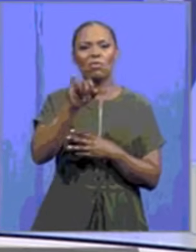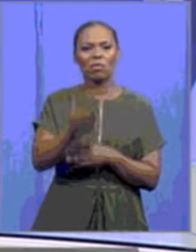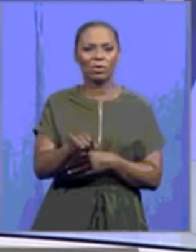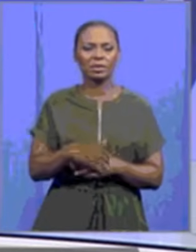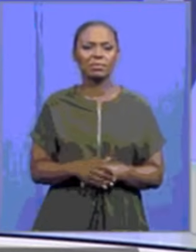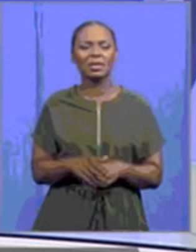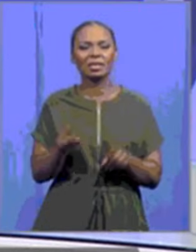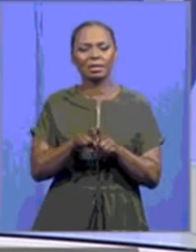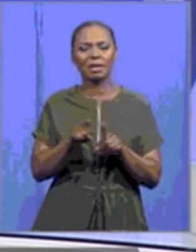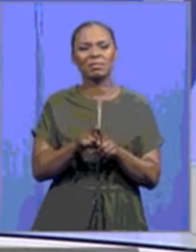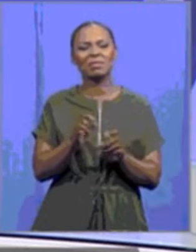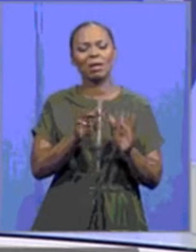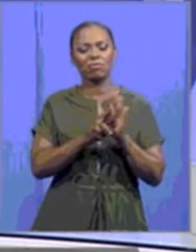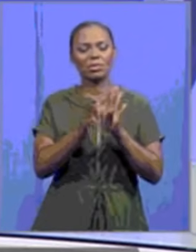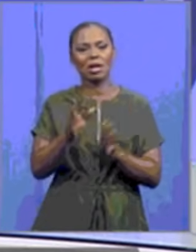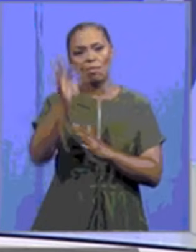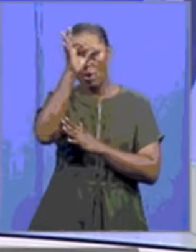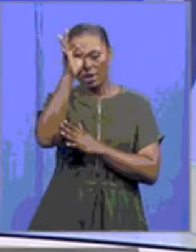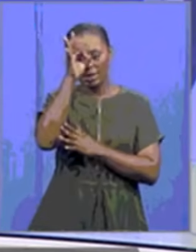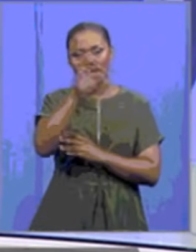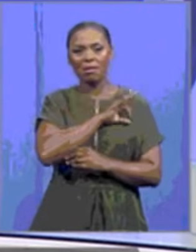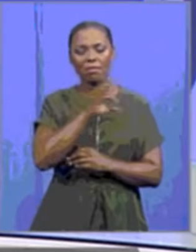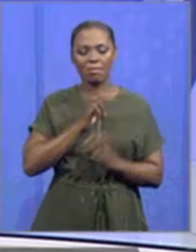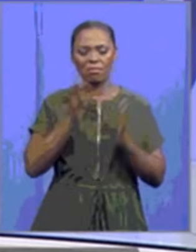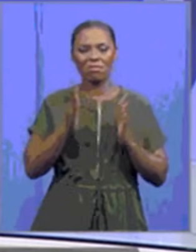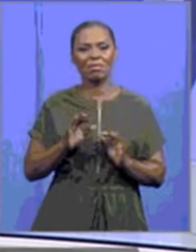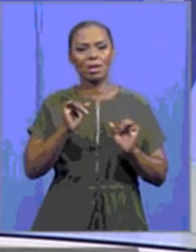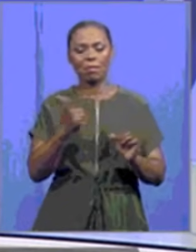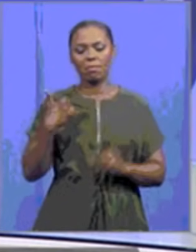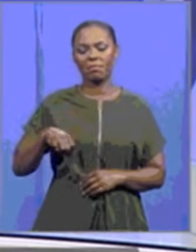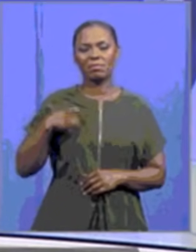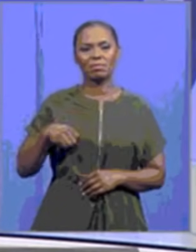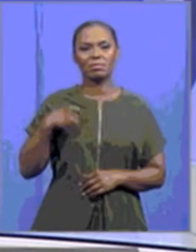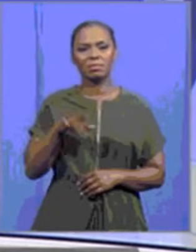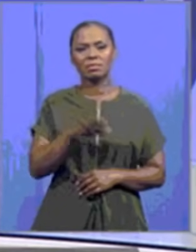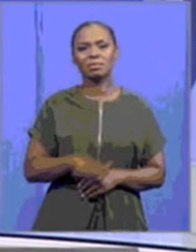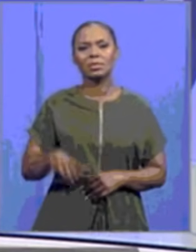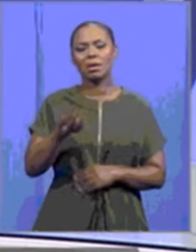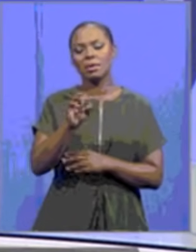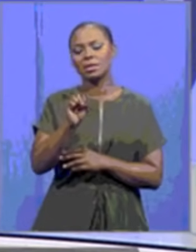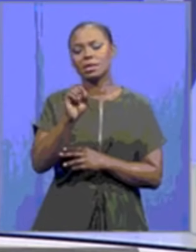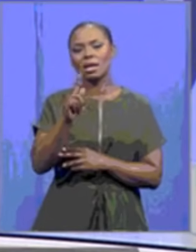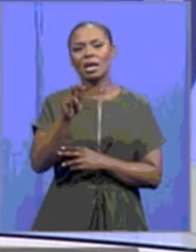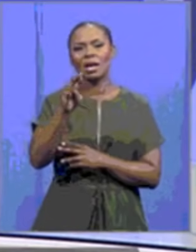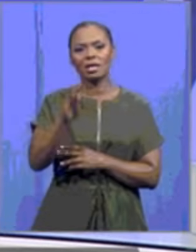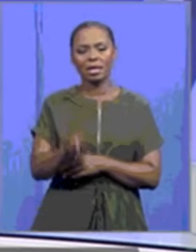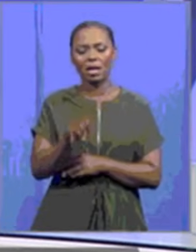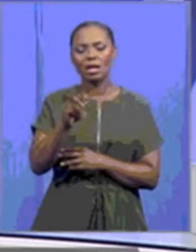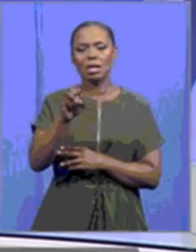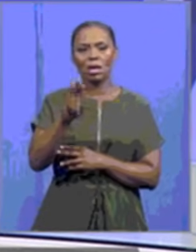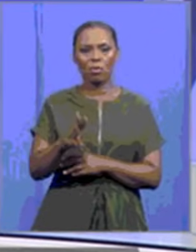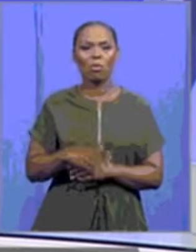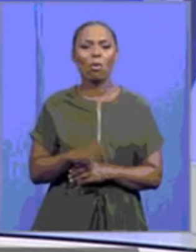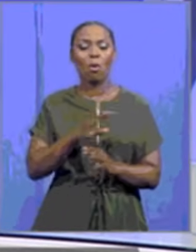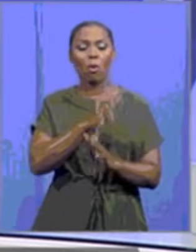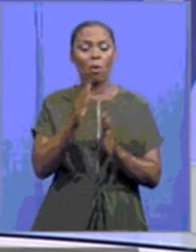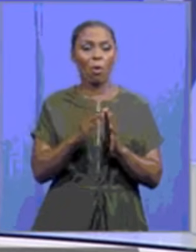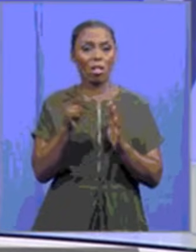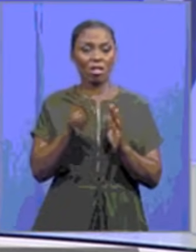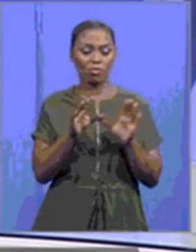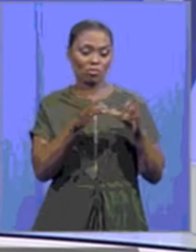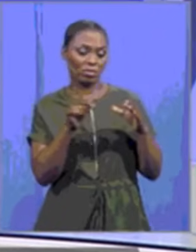wa sepolitiki ka kantorong ya meyara mogolo wa masepala wa Matšhabeng Serake Lieu ba lebane le ditatofatšo